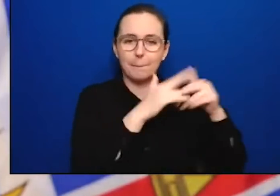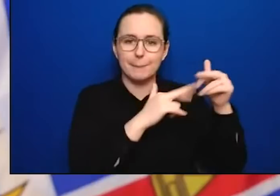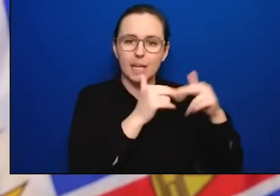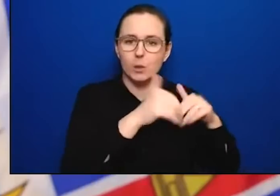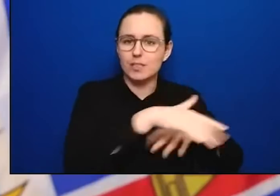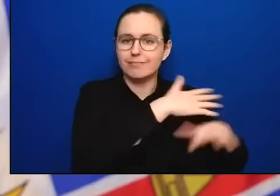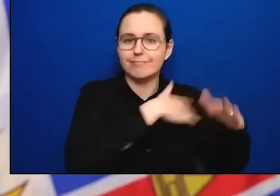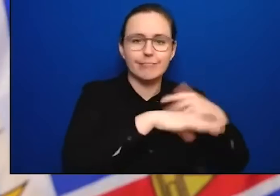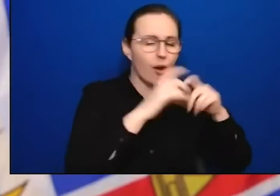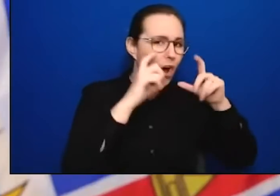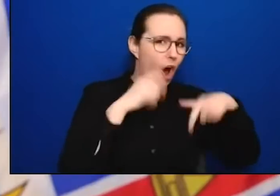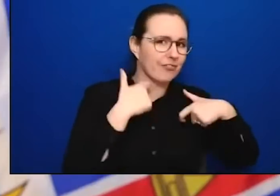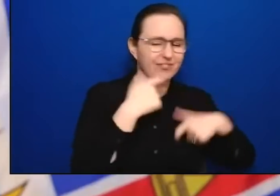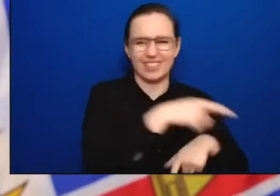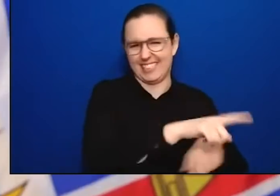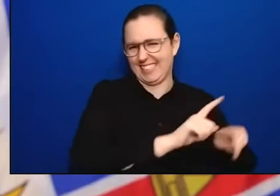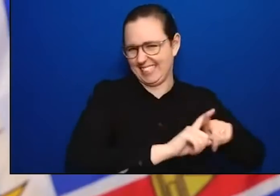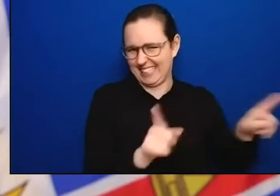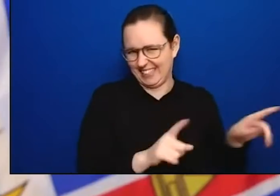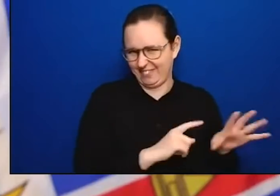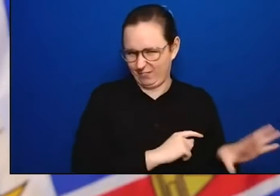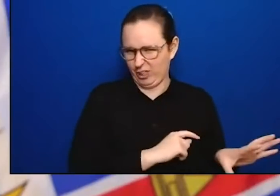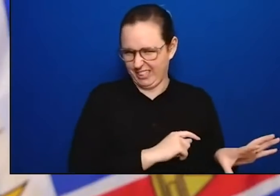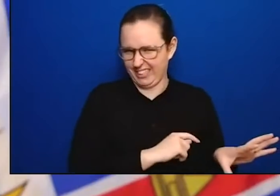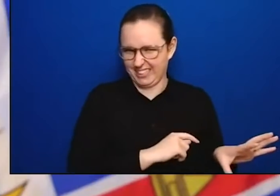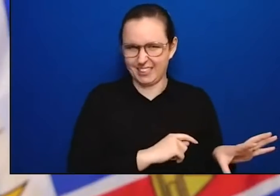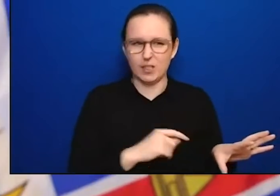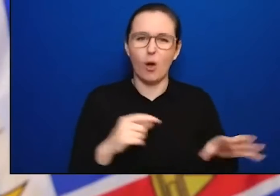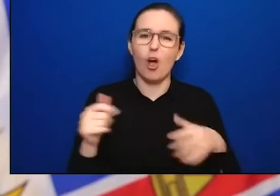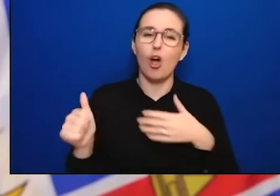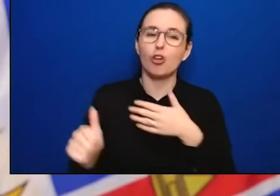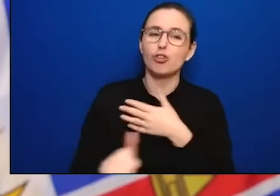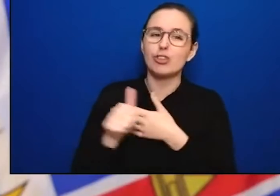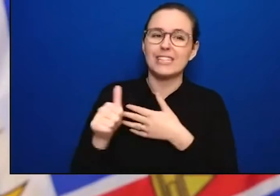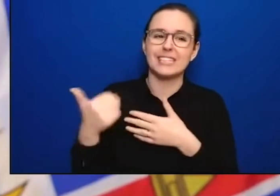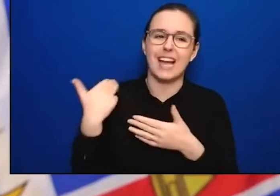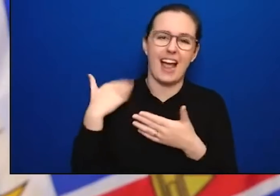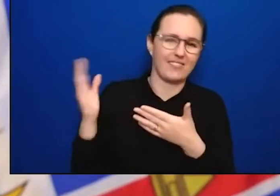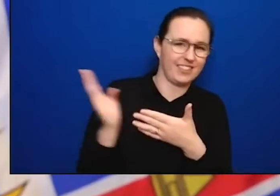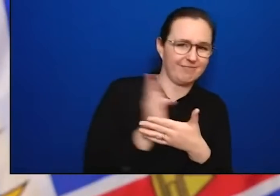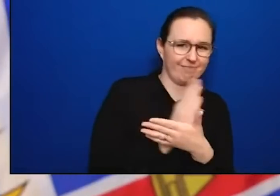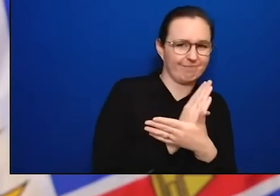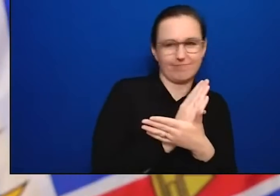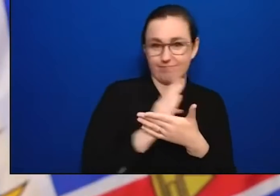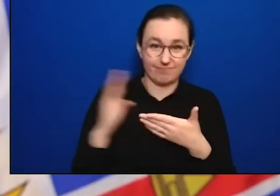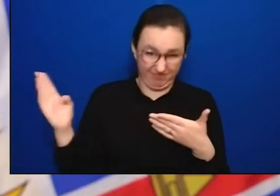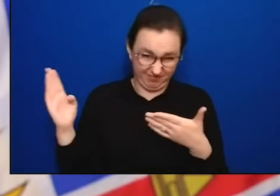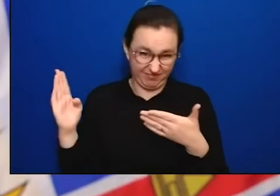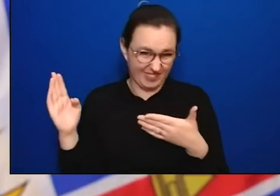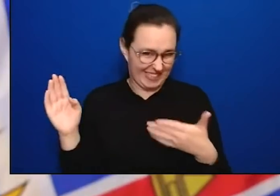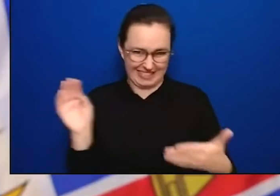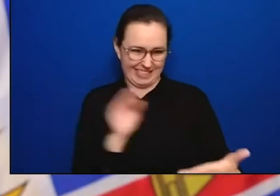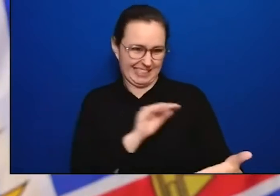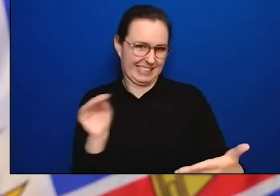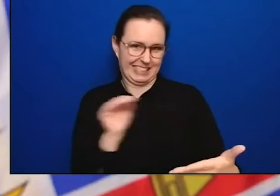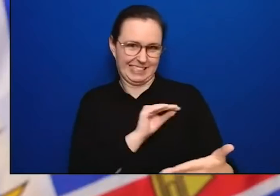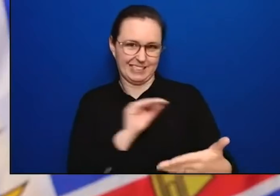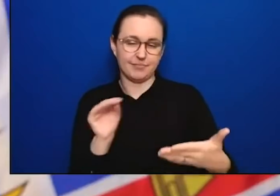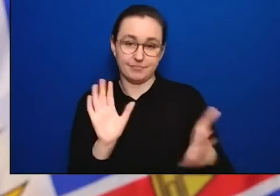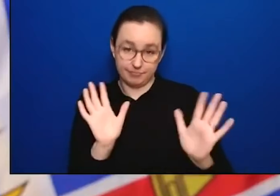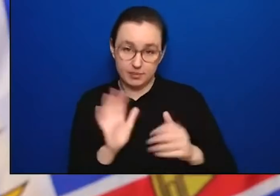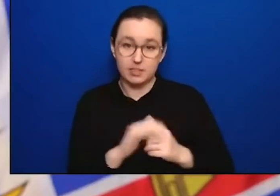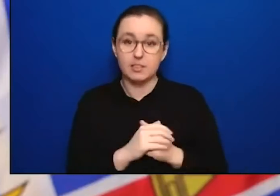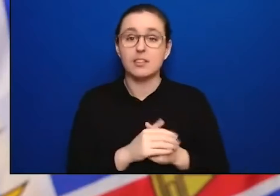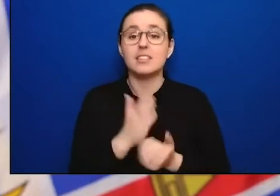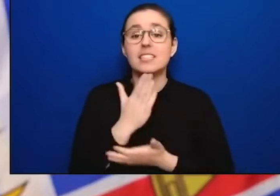in a nightclub or an indoor venue where you're closely with people without a mask on. So it is a gradation of